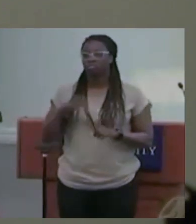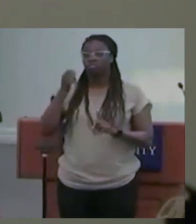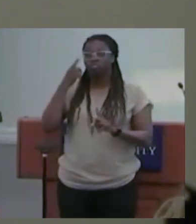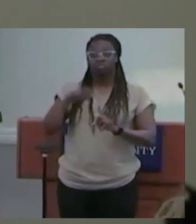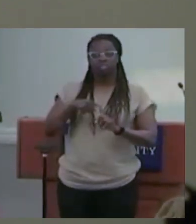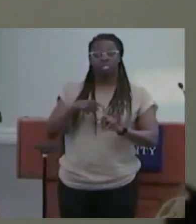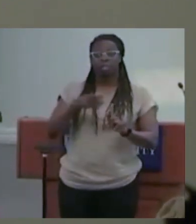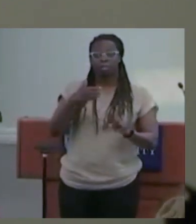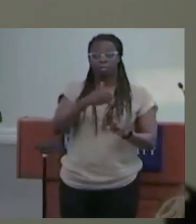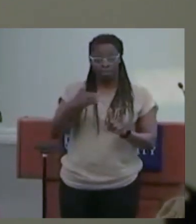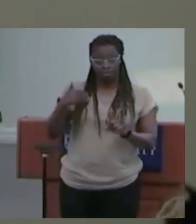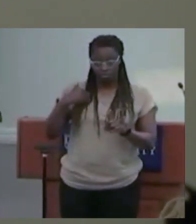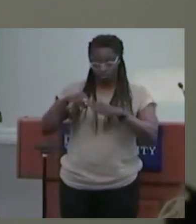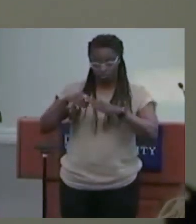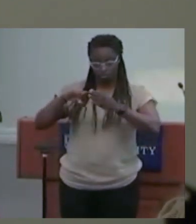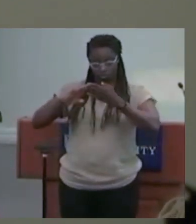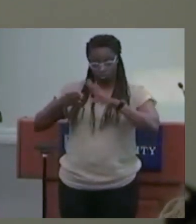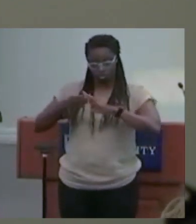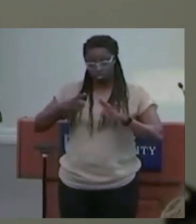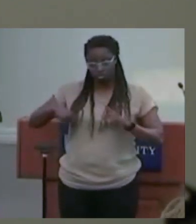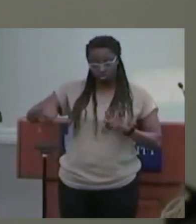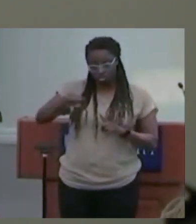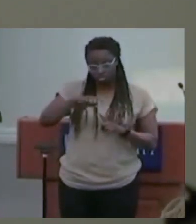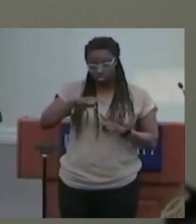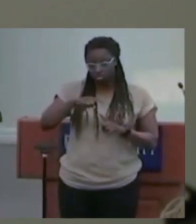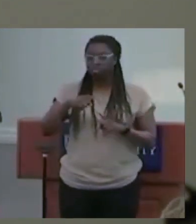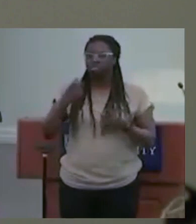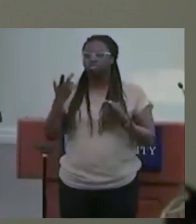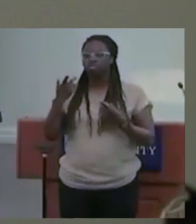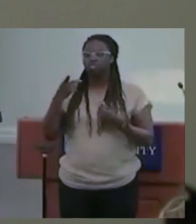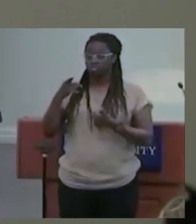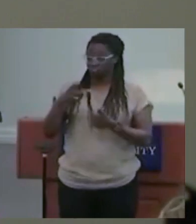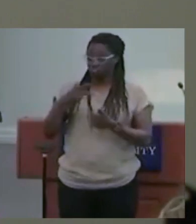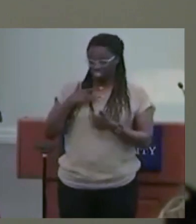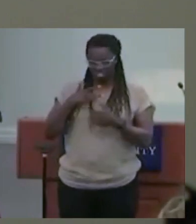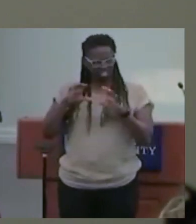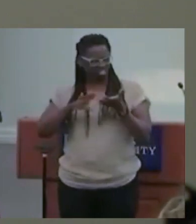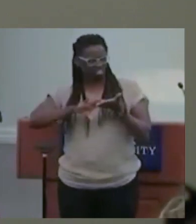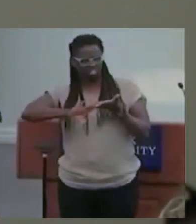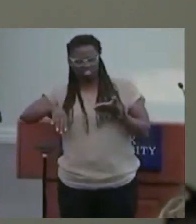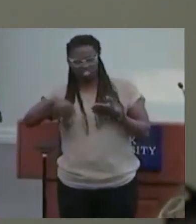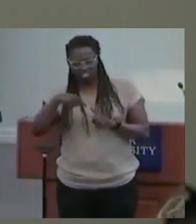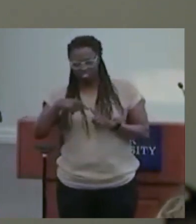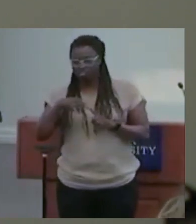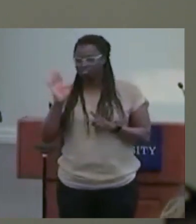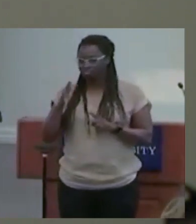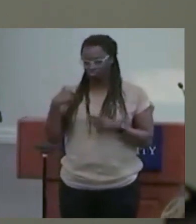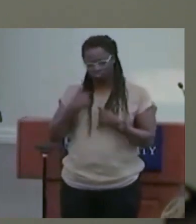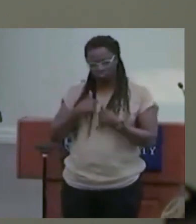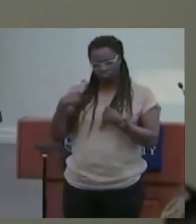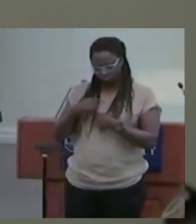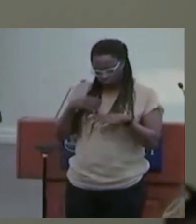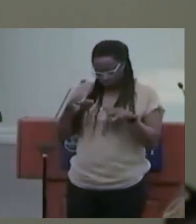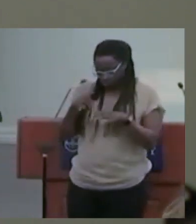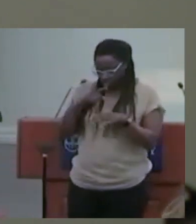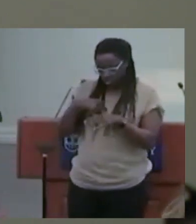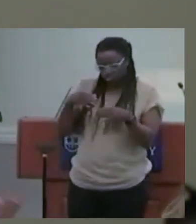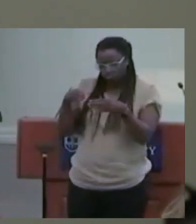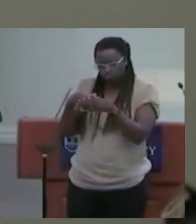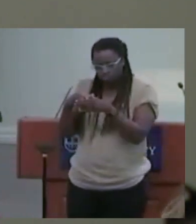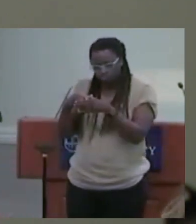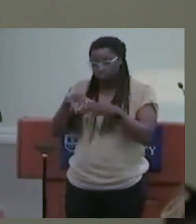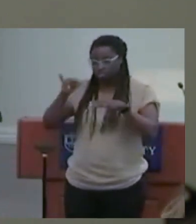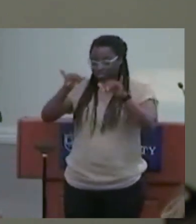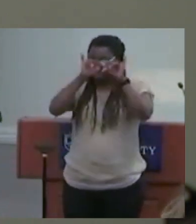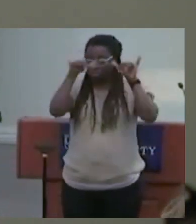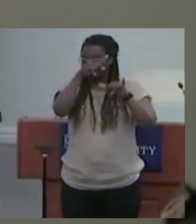excluded themselves, but that they have been excluded. by the structures that we've put